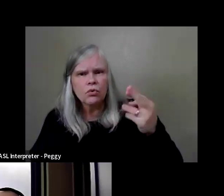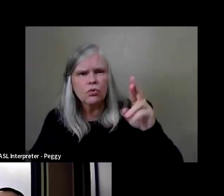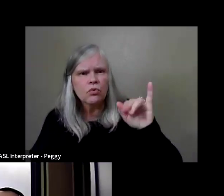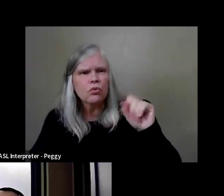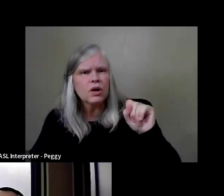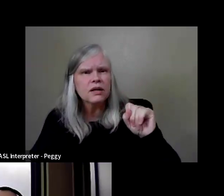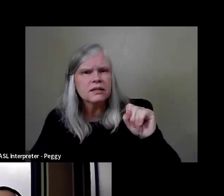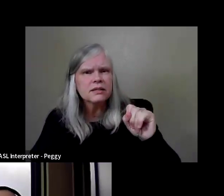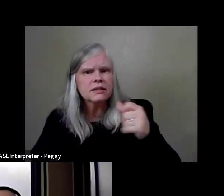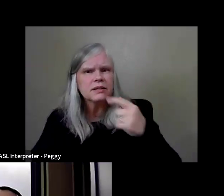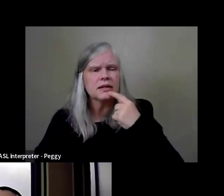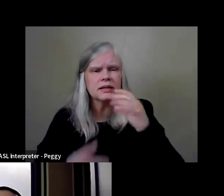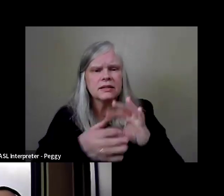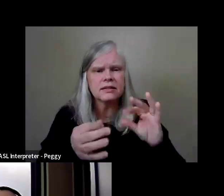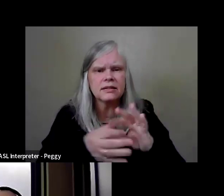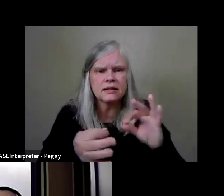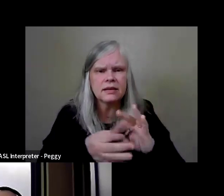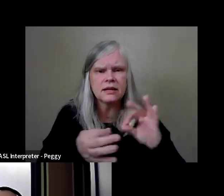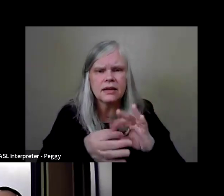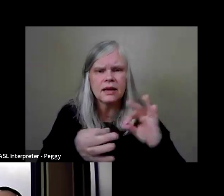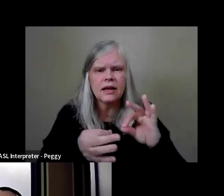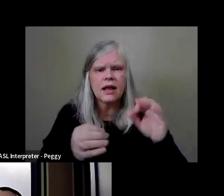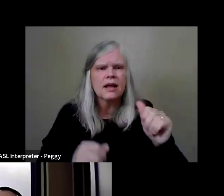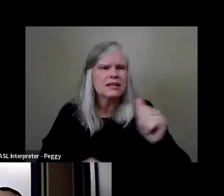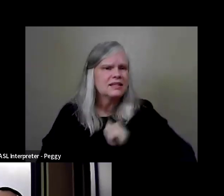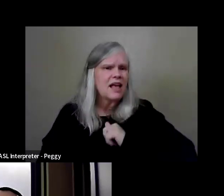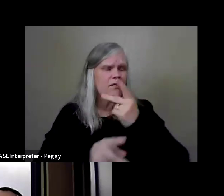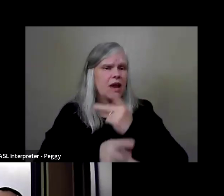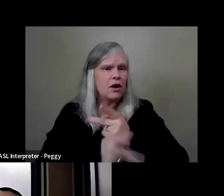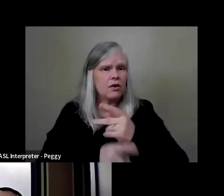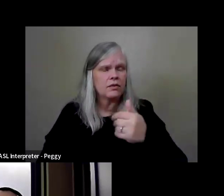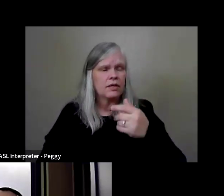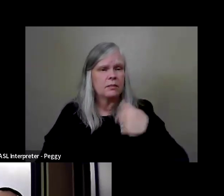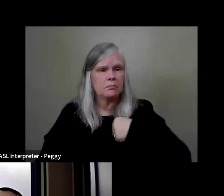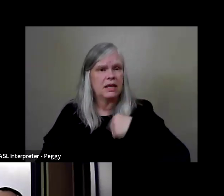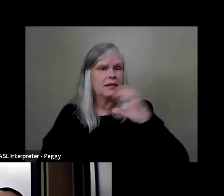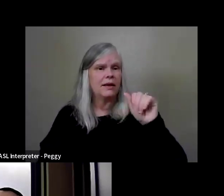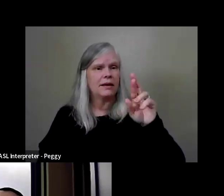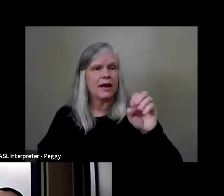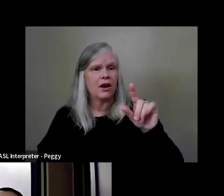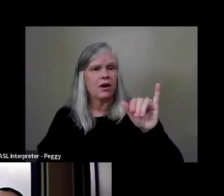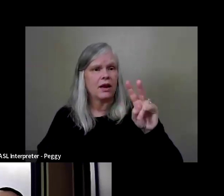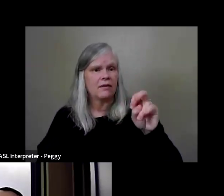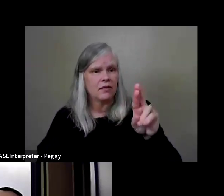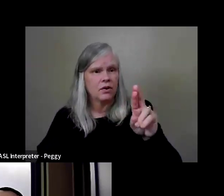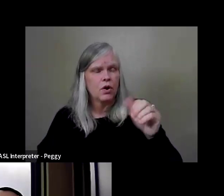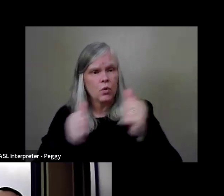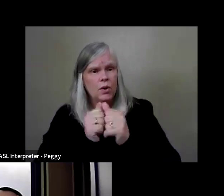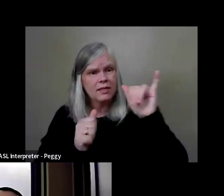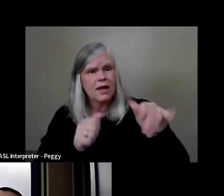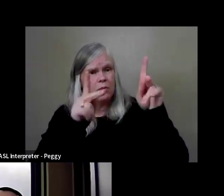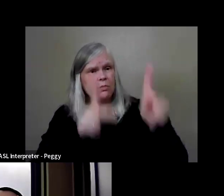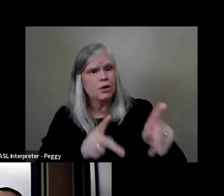Chris is just talking about kind of that addressing self-care of the caregiver, right? That caregiver that's with that